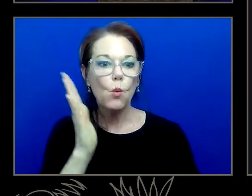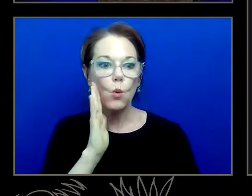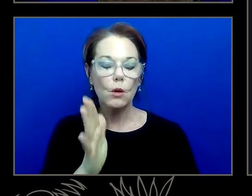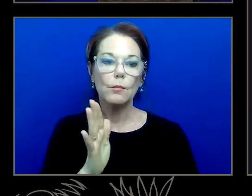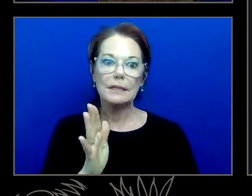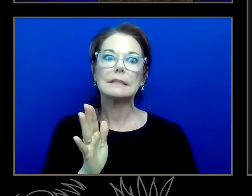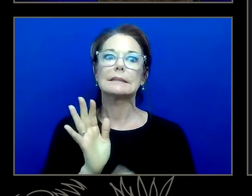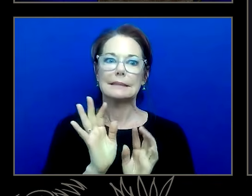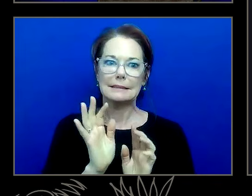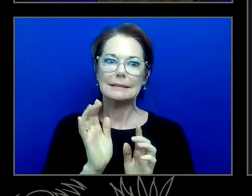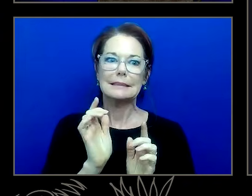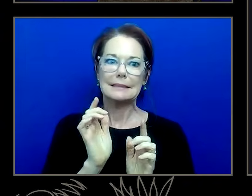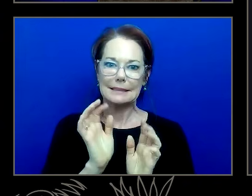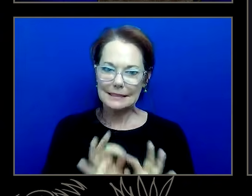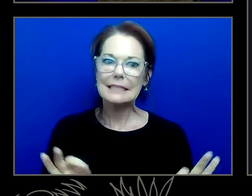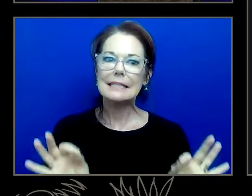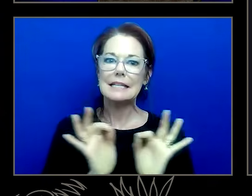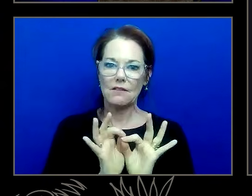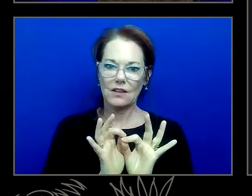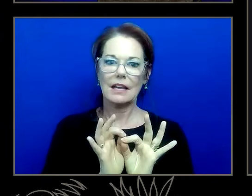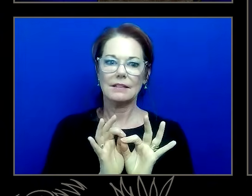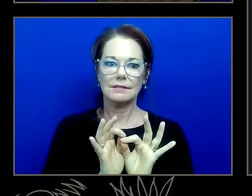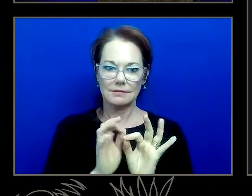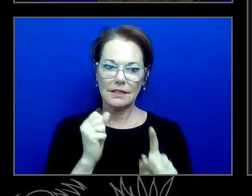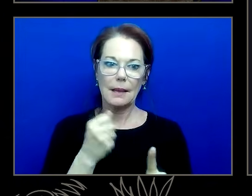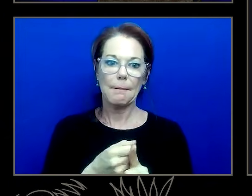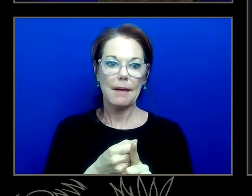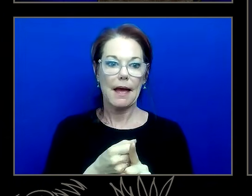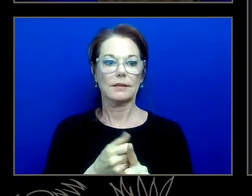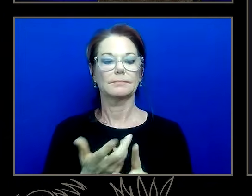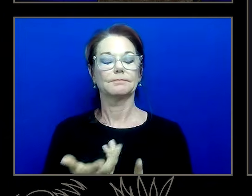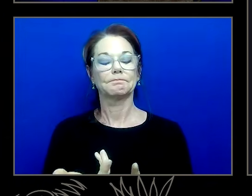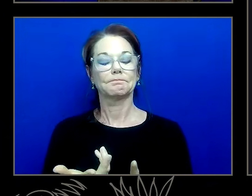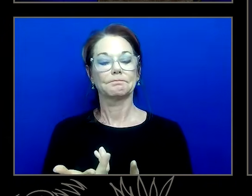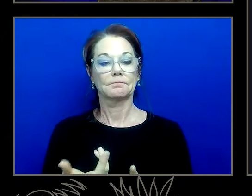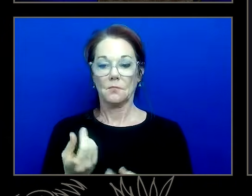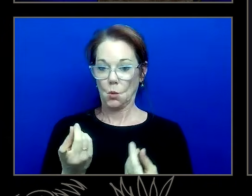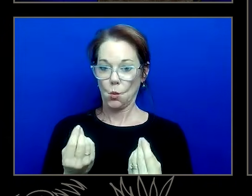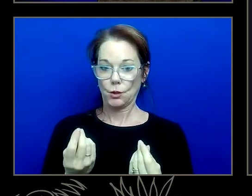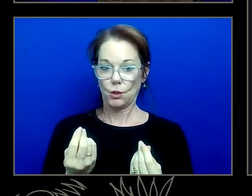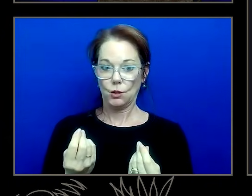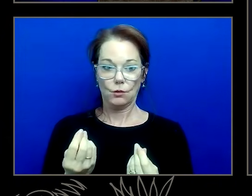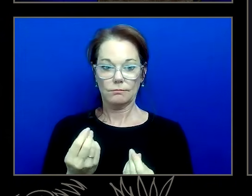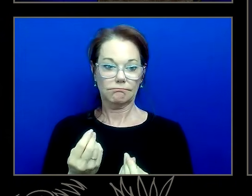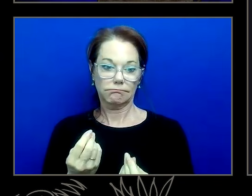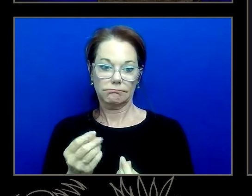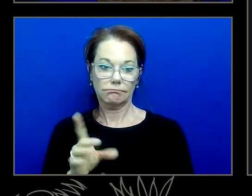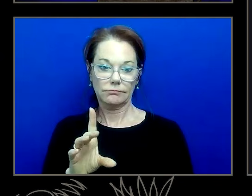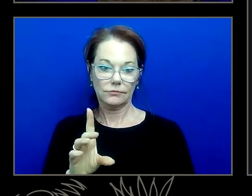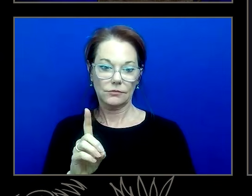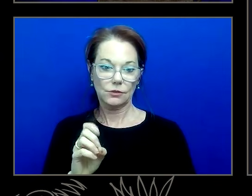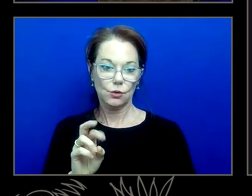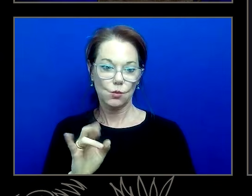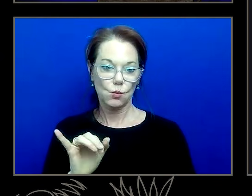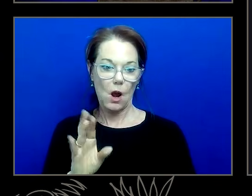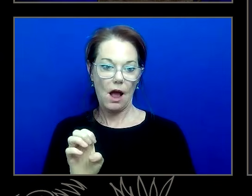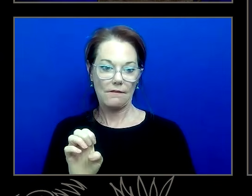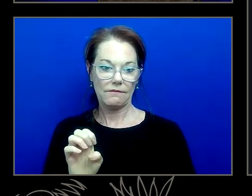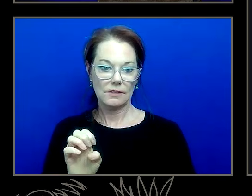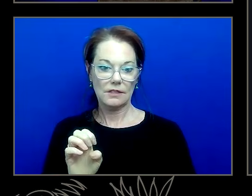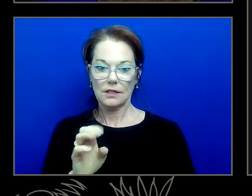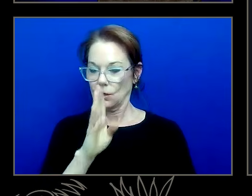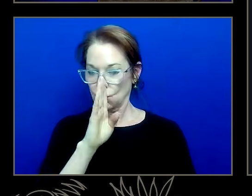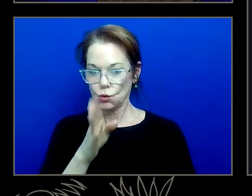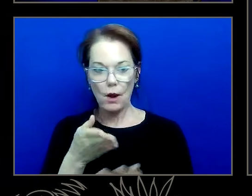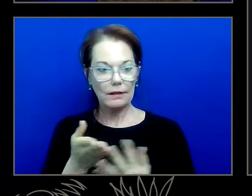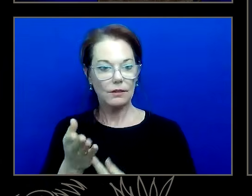significant performance impact. But essentially, you could just do derived states directly in render. All